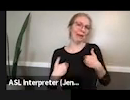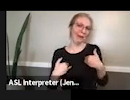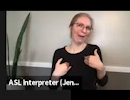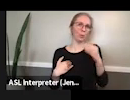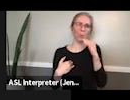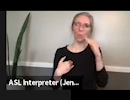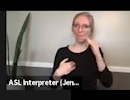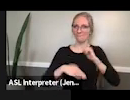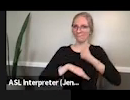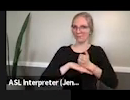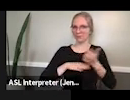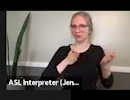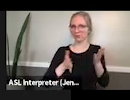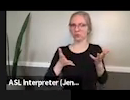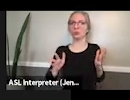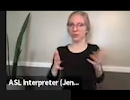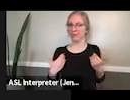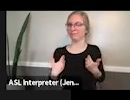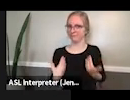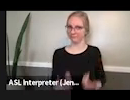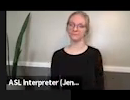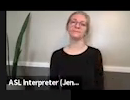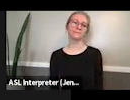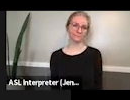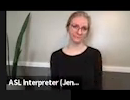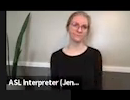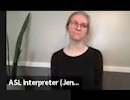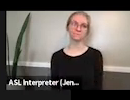already. All right, now,